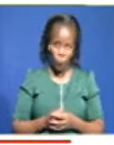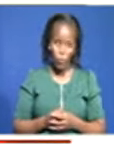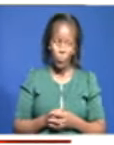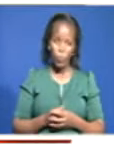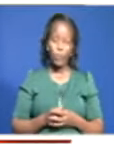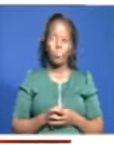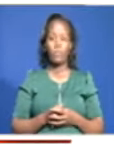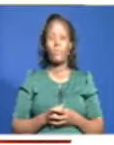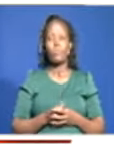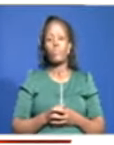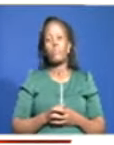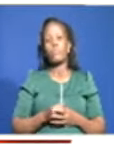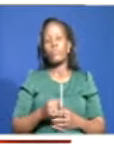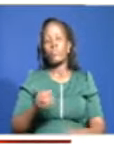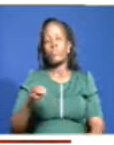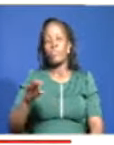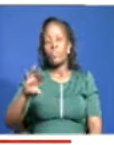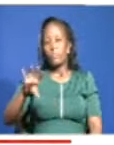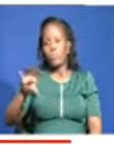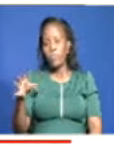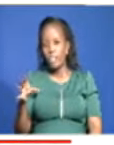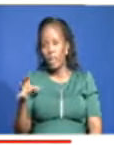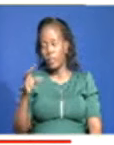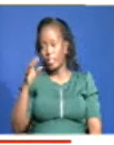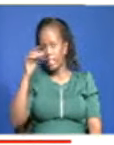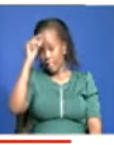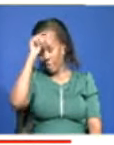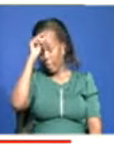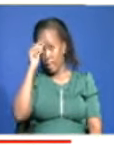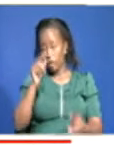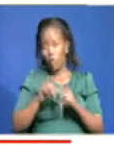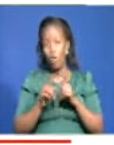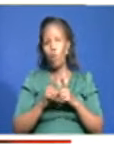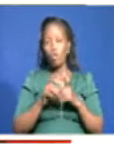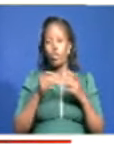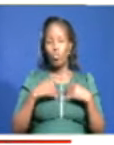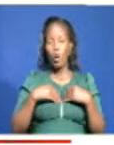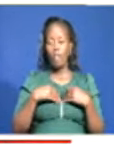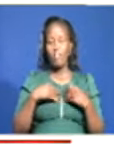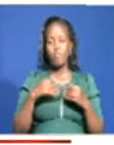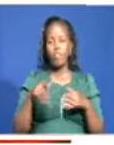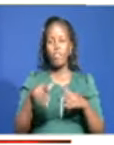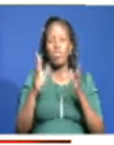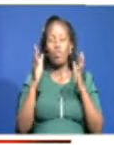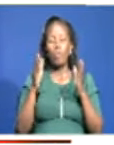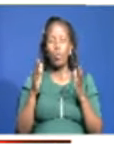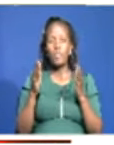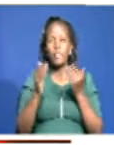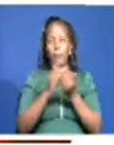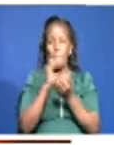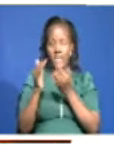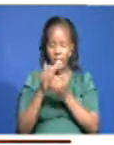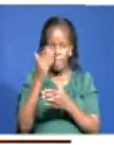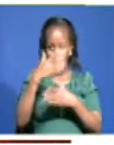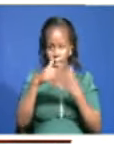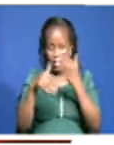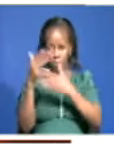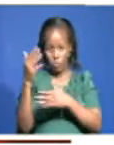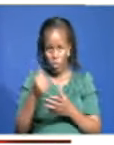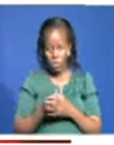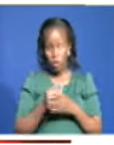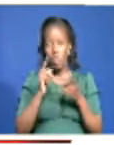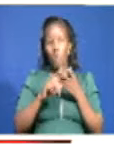to 1. Adapt performance-based contracting, PBC, for road maintenance. be reform